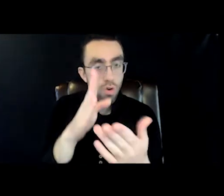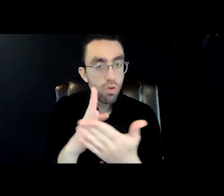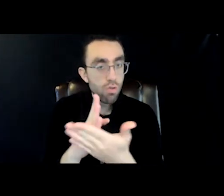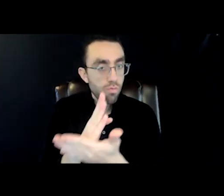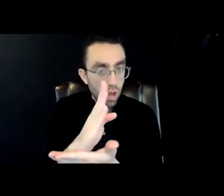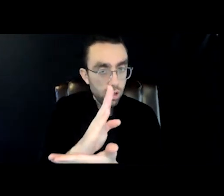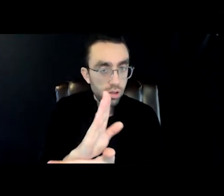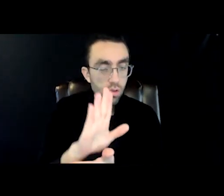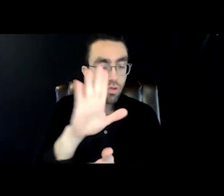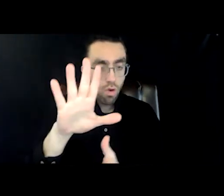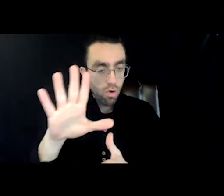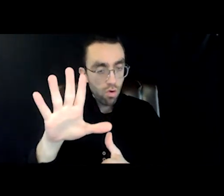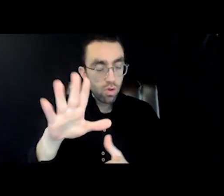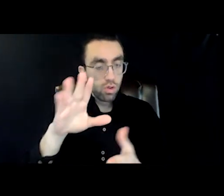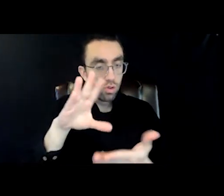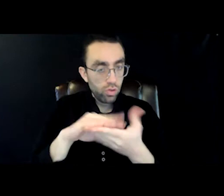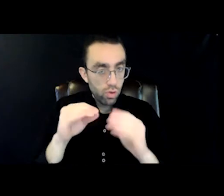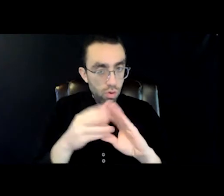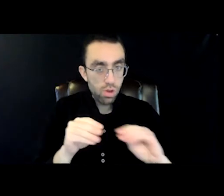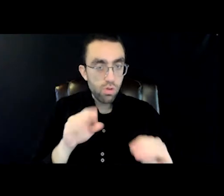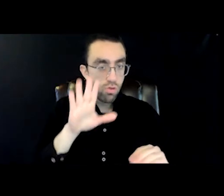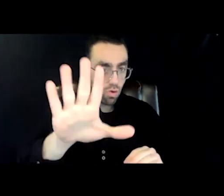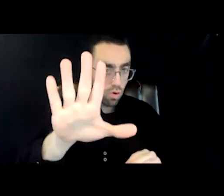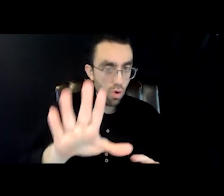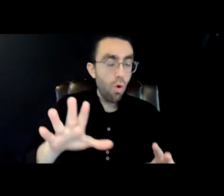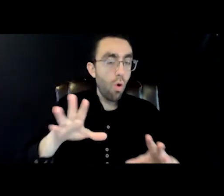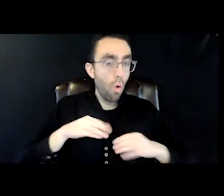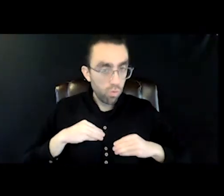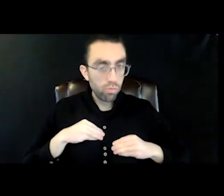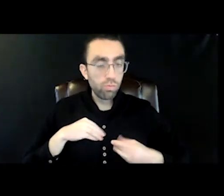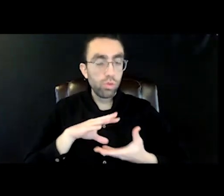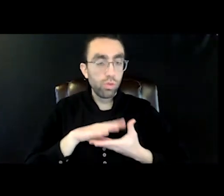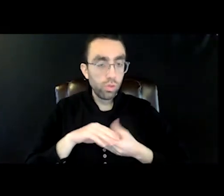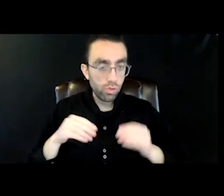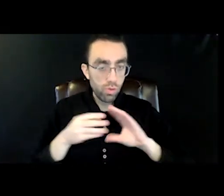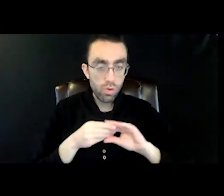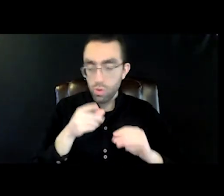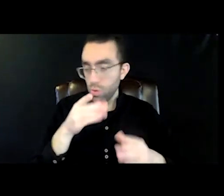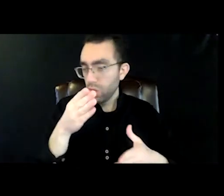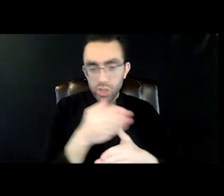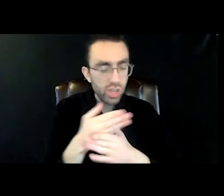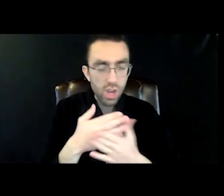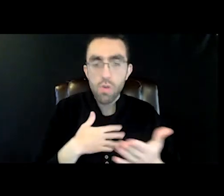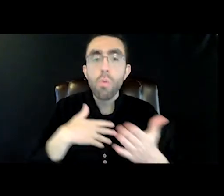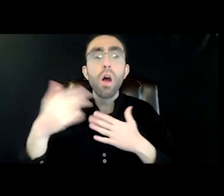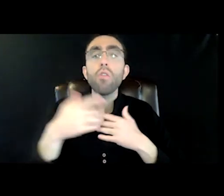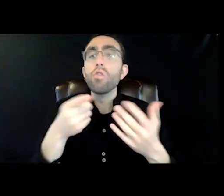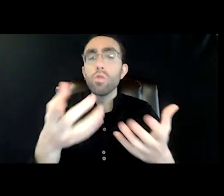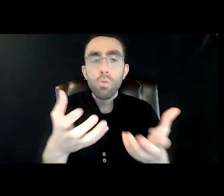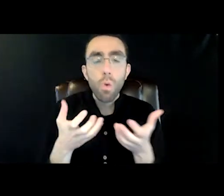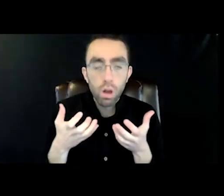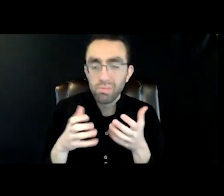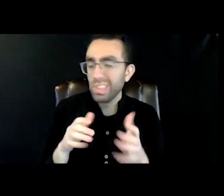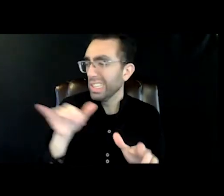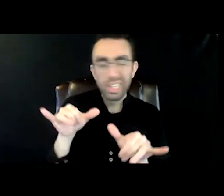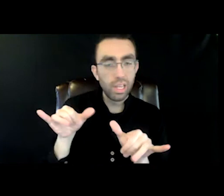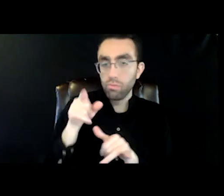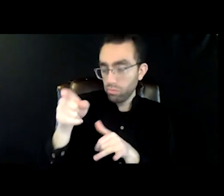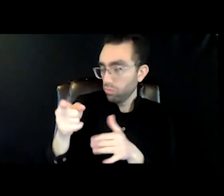own our own, my story is mine to share, if and how I want to, as is yours. And so